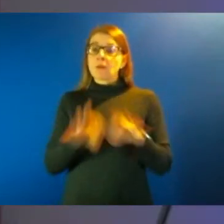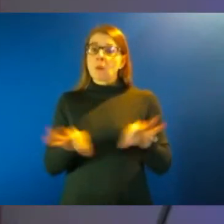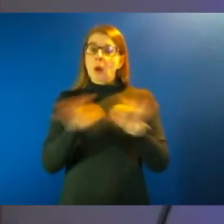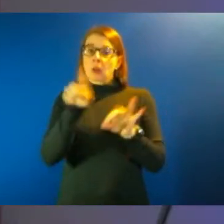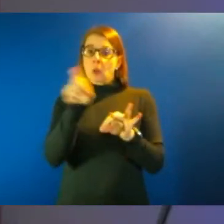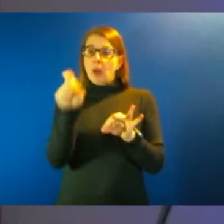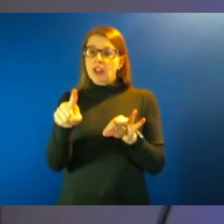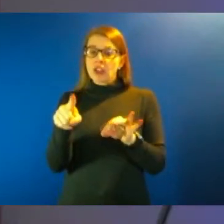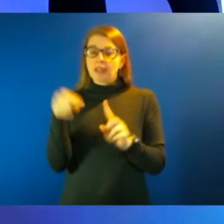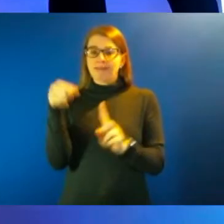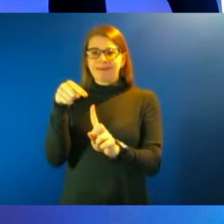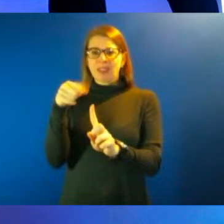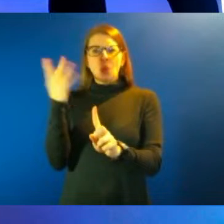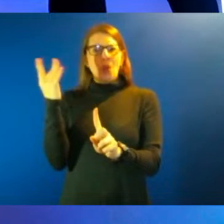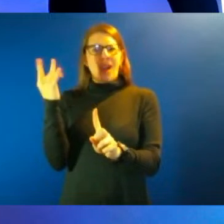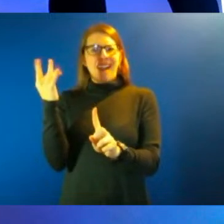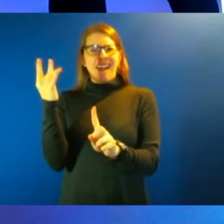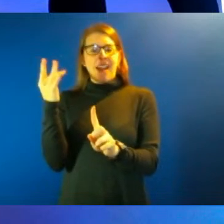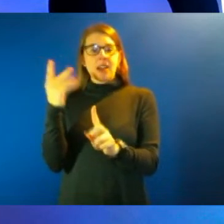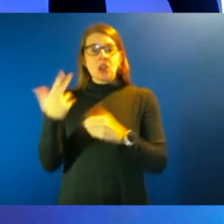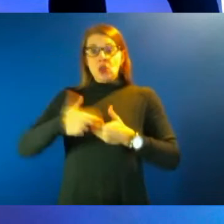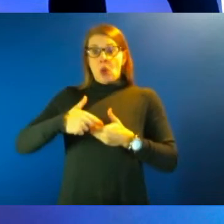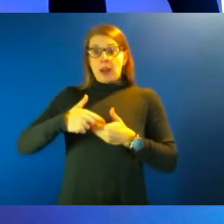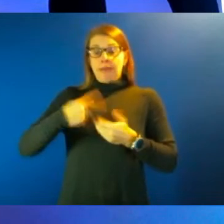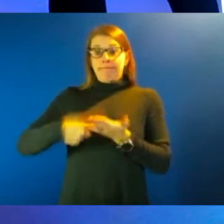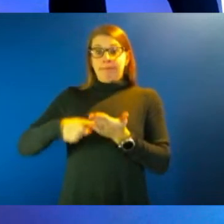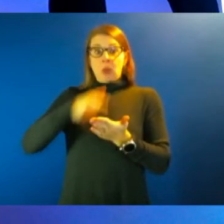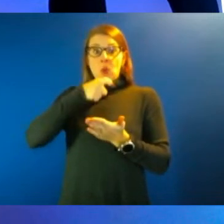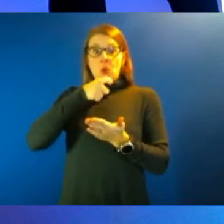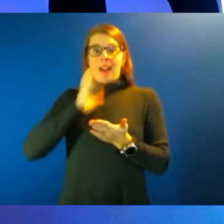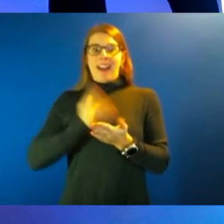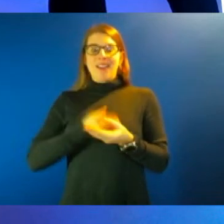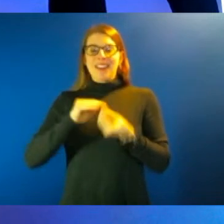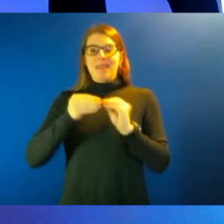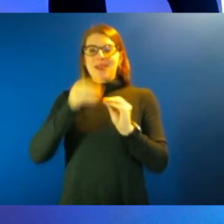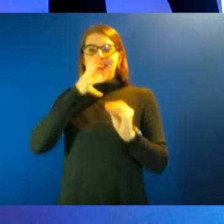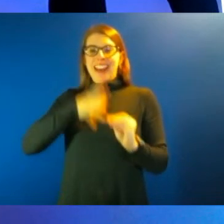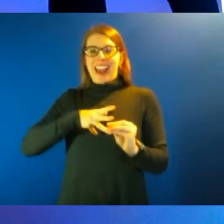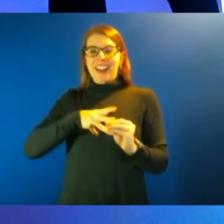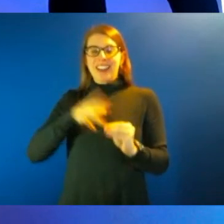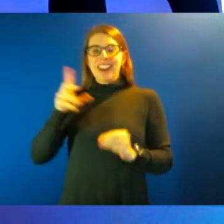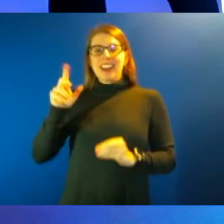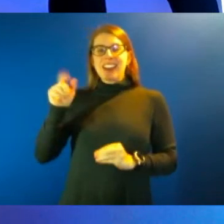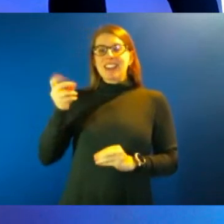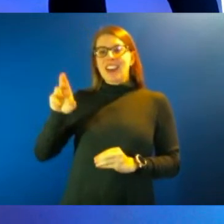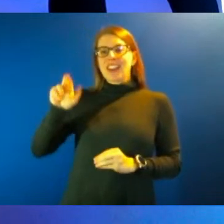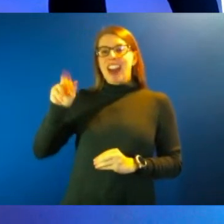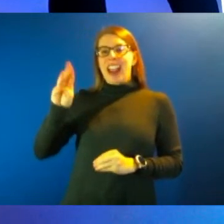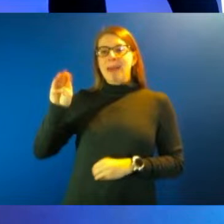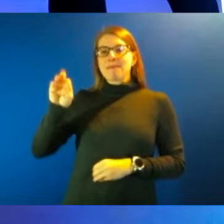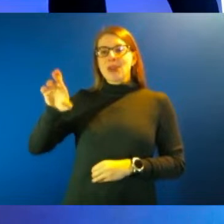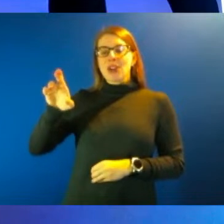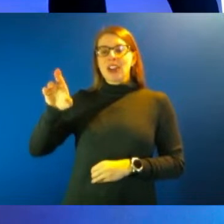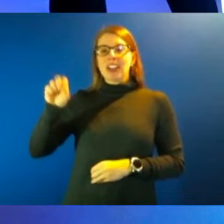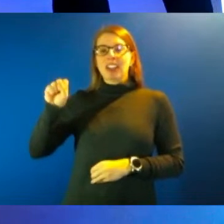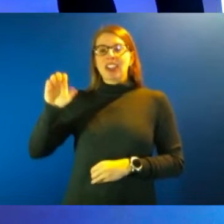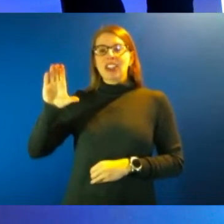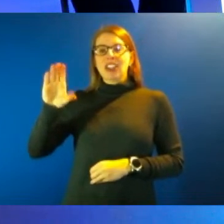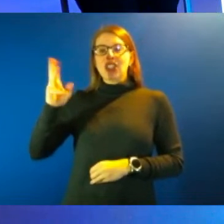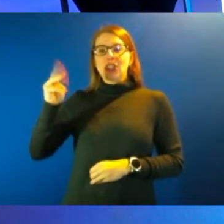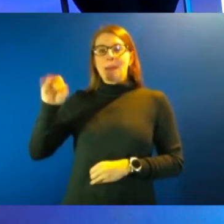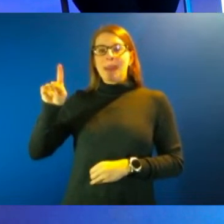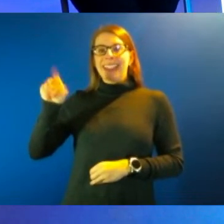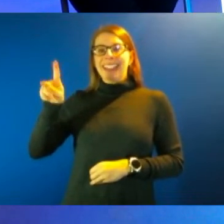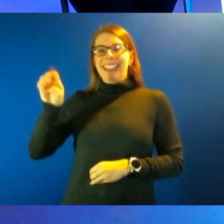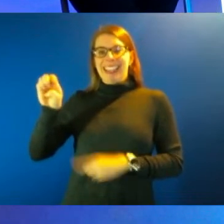why? So joining us to talk about this is our numbers gal, and we love it when she is here. Dr. Amber Schmidtke is joining us. She is an associate professor of biology